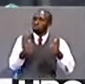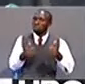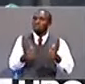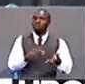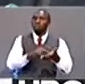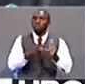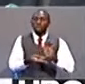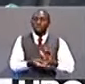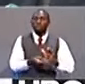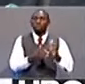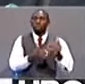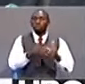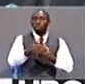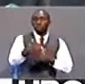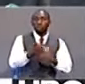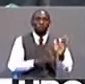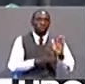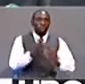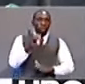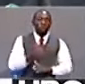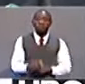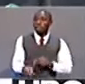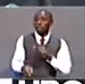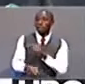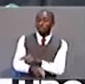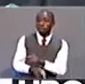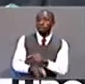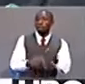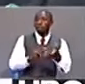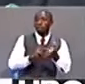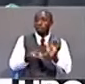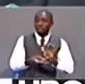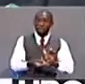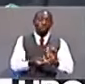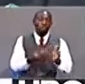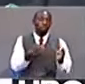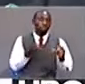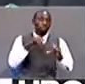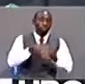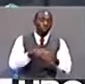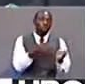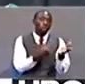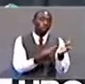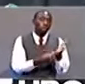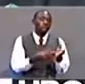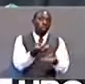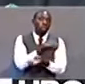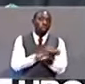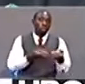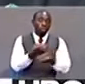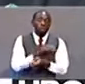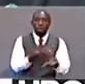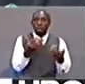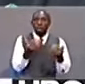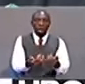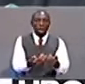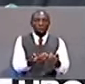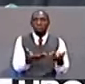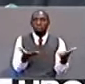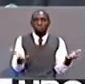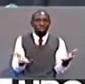destination. The significant investment into Uganda's economy that has now been unlocked includes